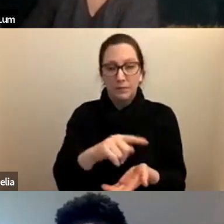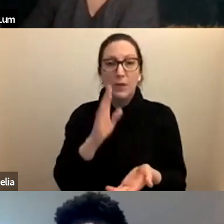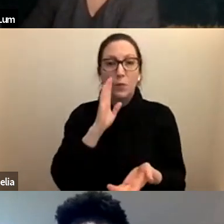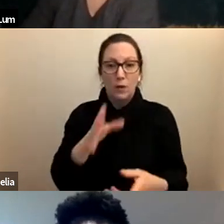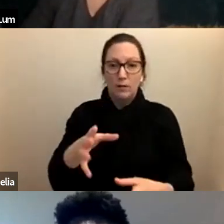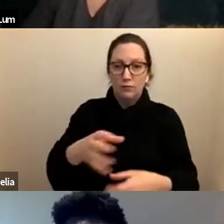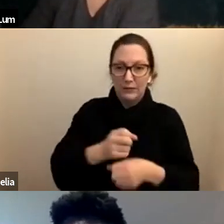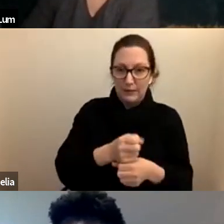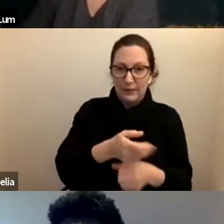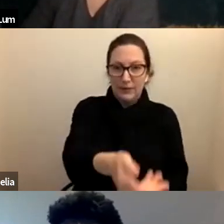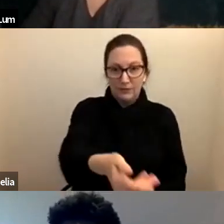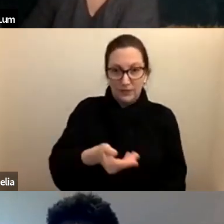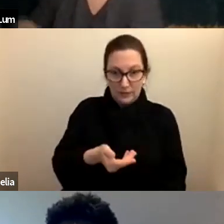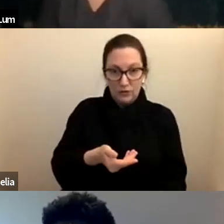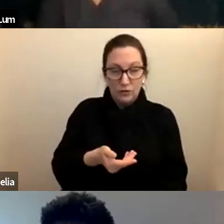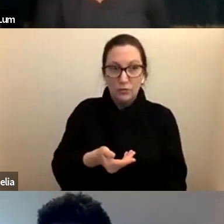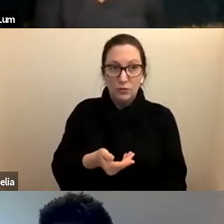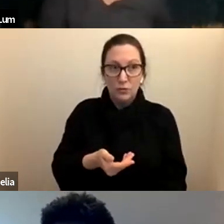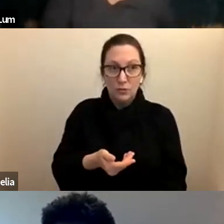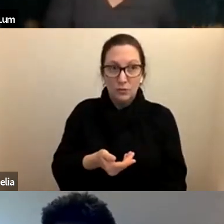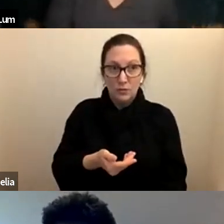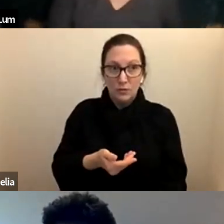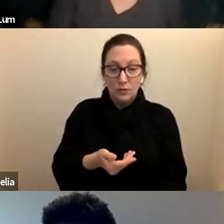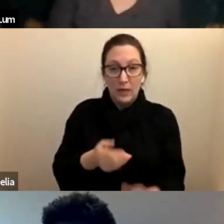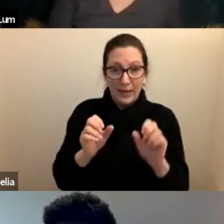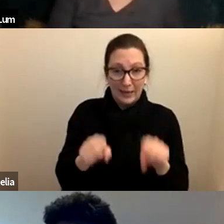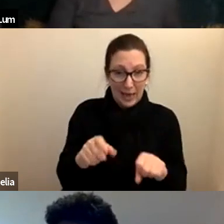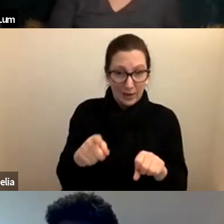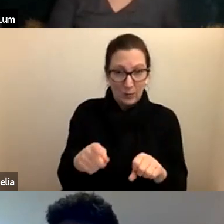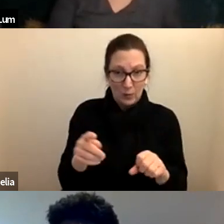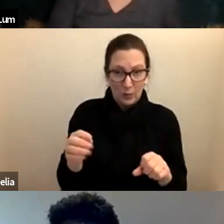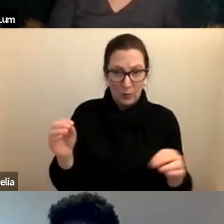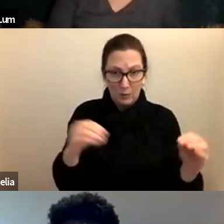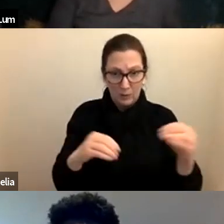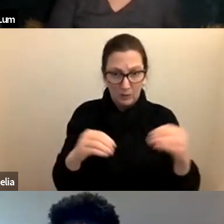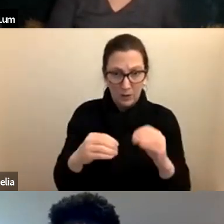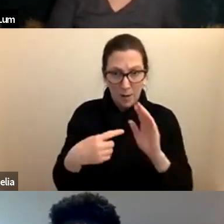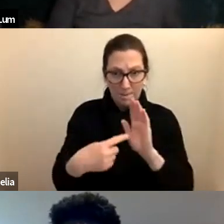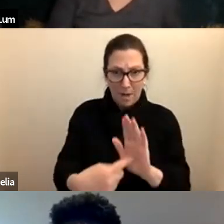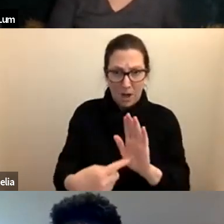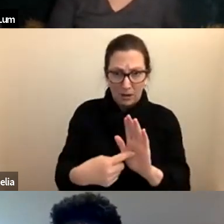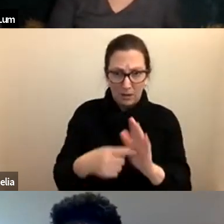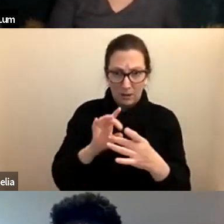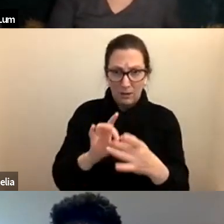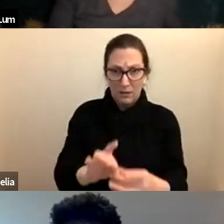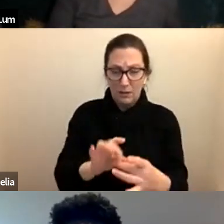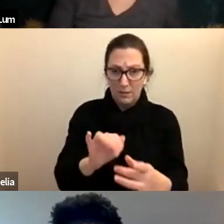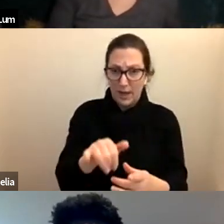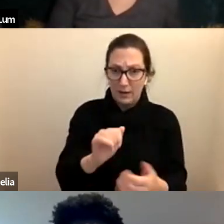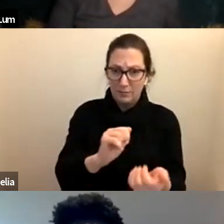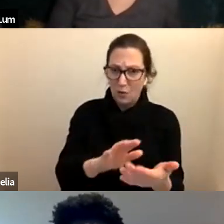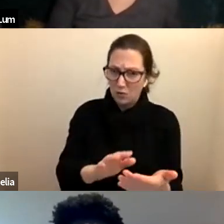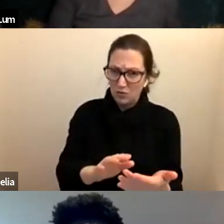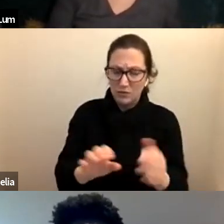of this invitation. Are you able to put together some modeling around that? Is that possible? Like what that